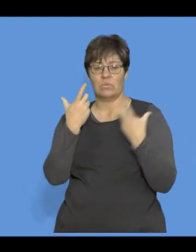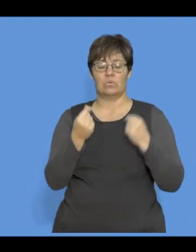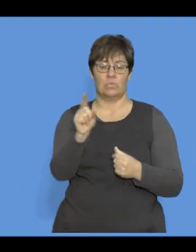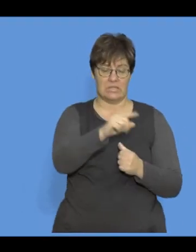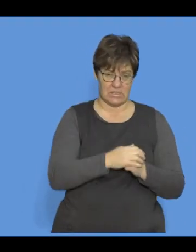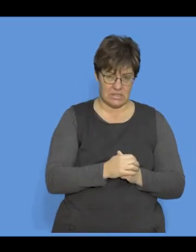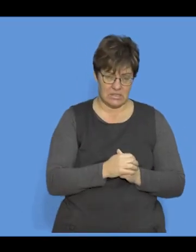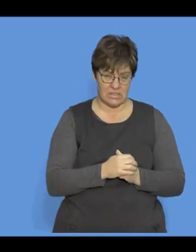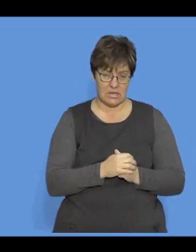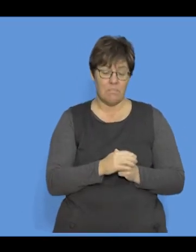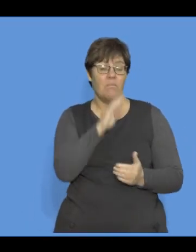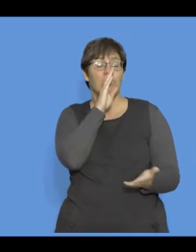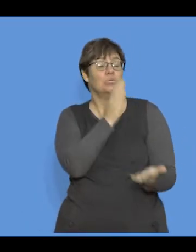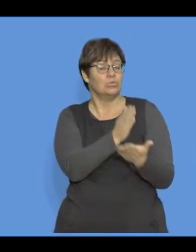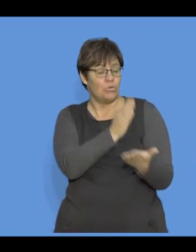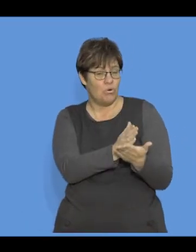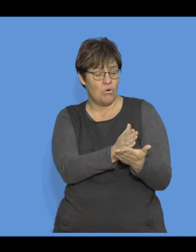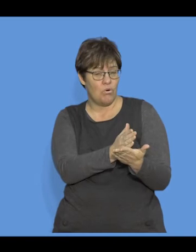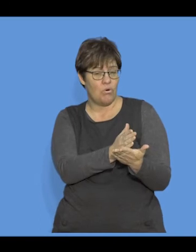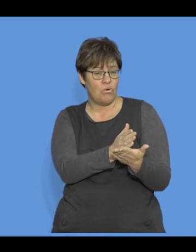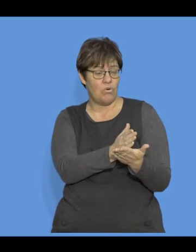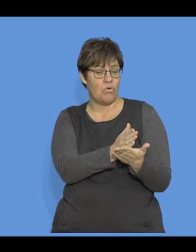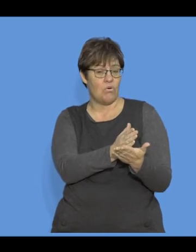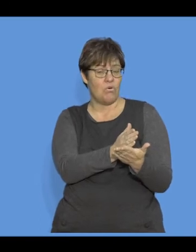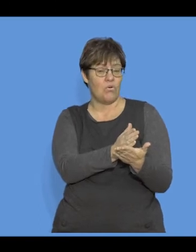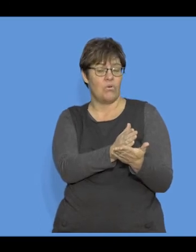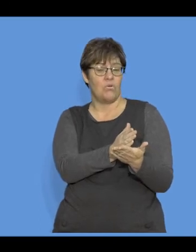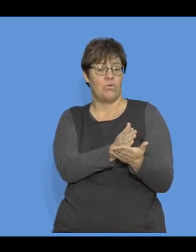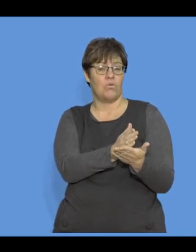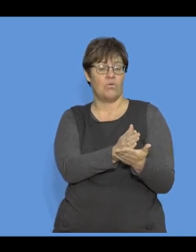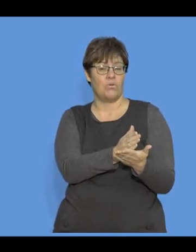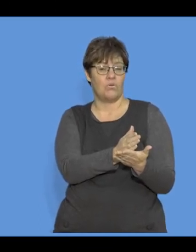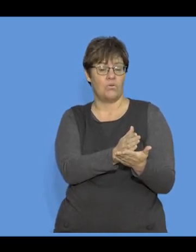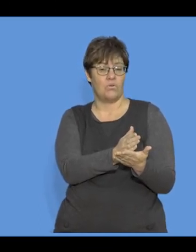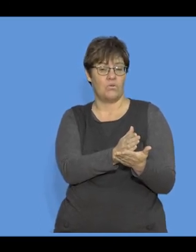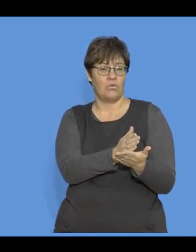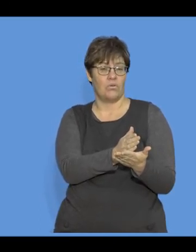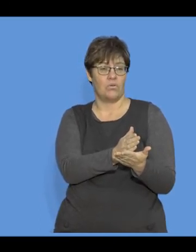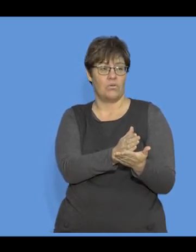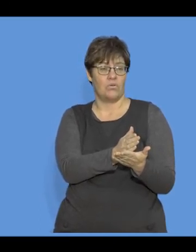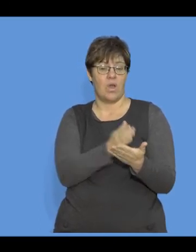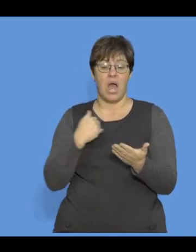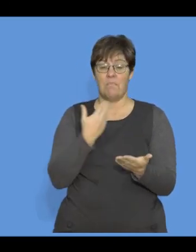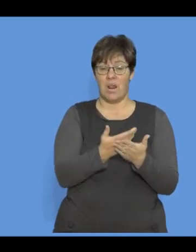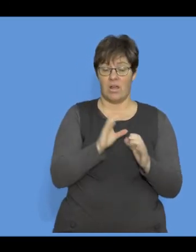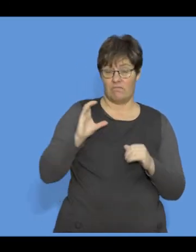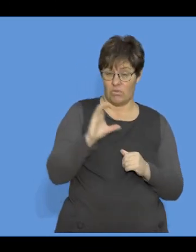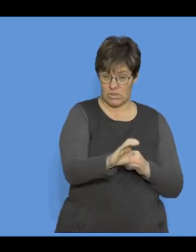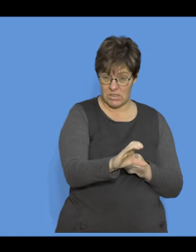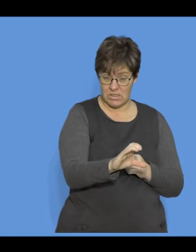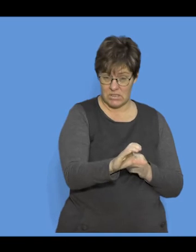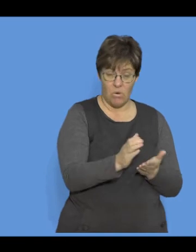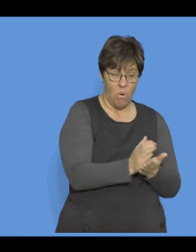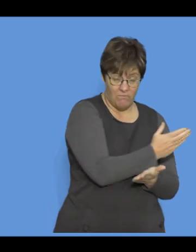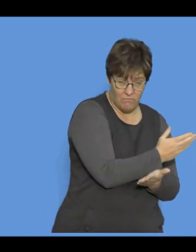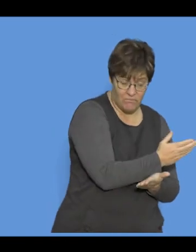to make sure that you erase the applied force, and you're going to put